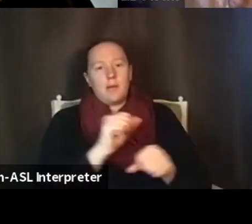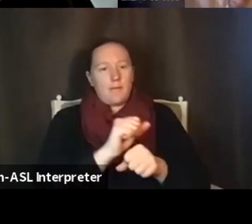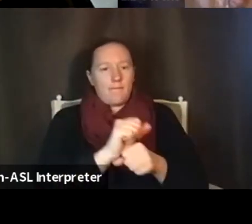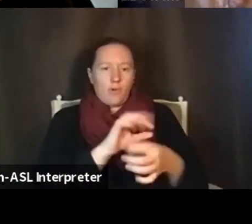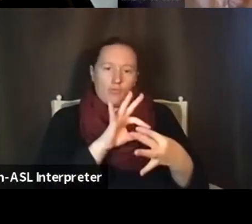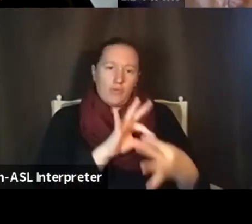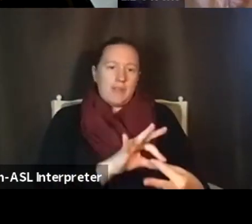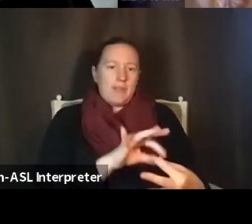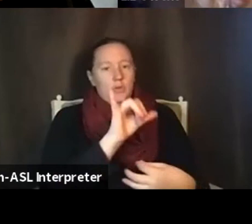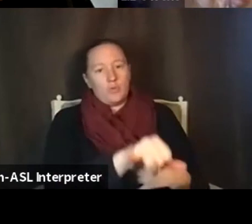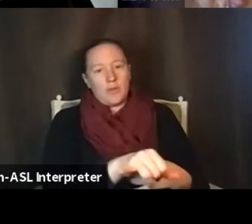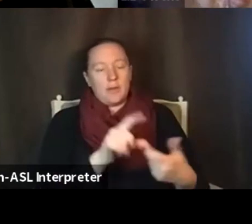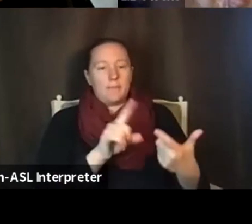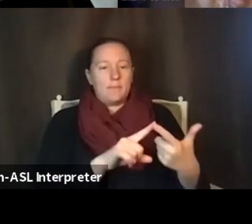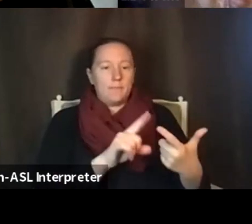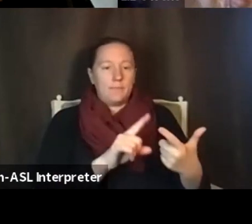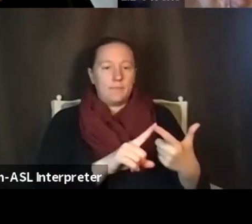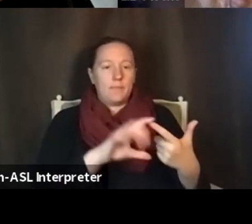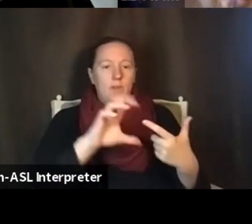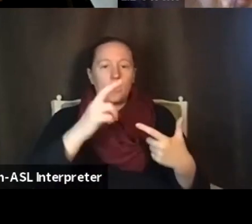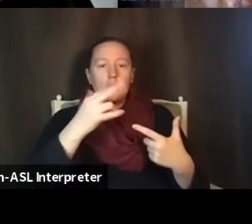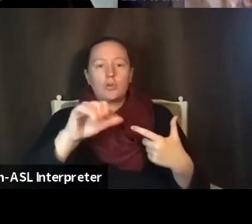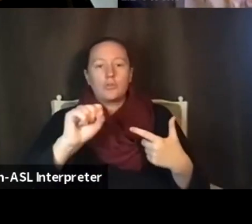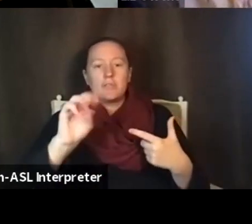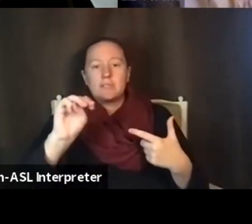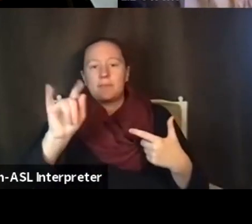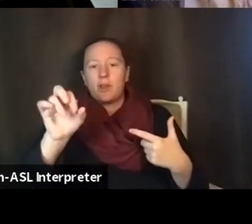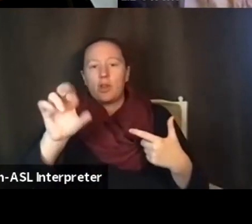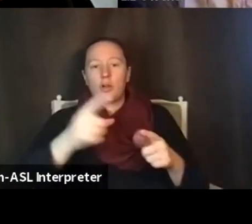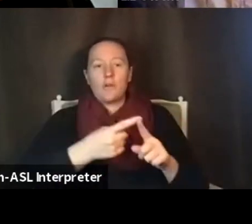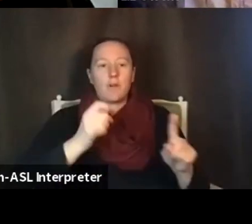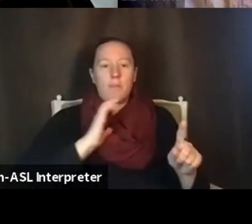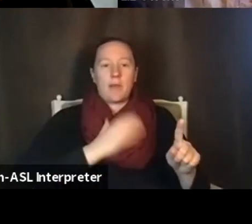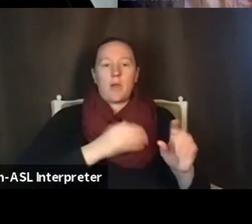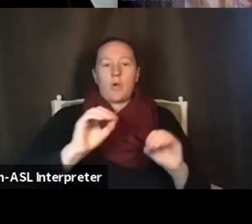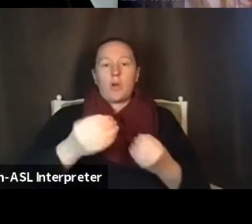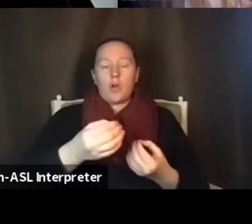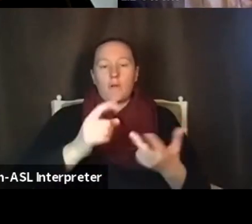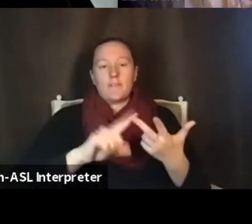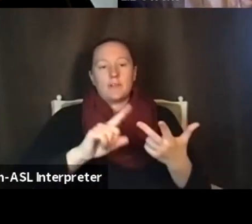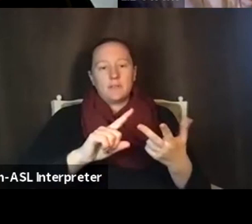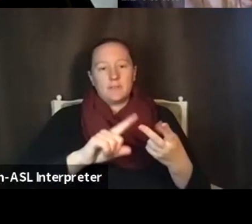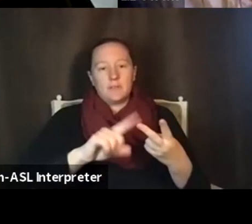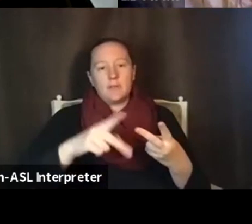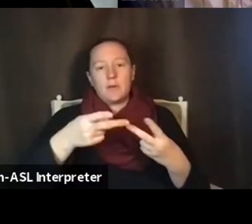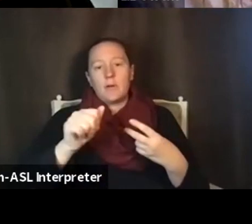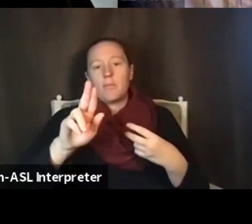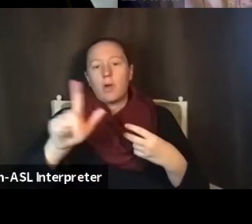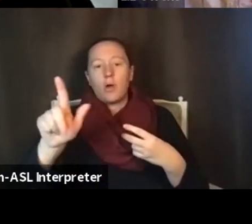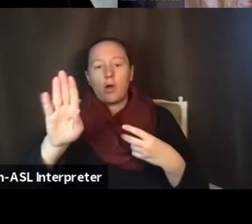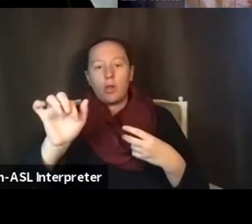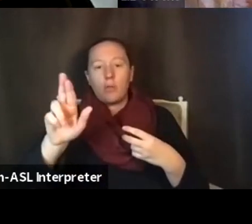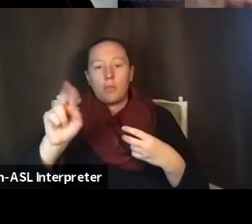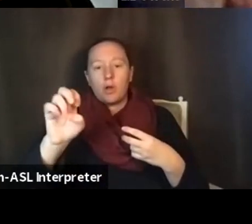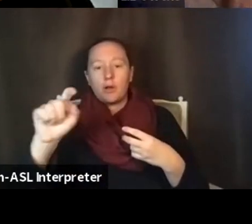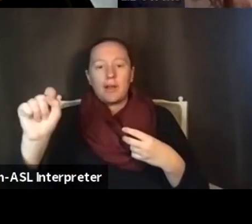so I think Chris Miller from our office, and then also Paul Barnett, are really running